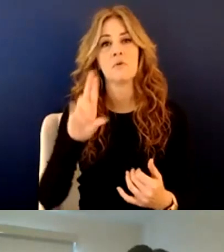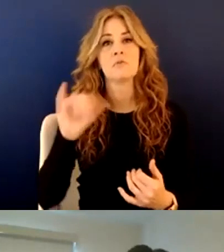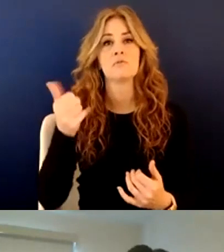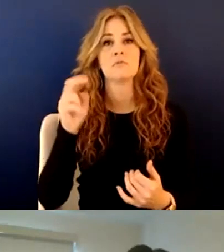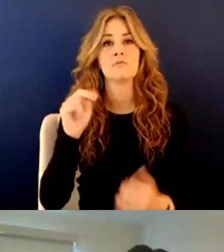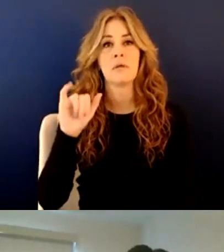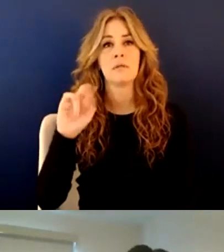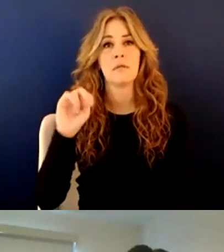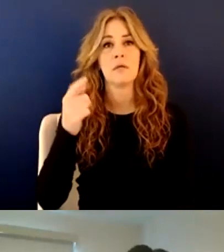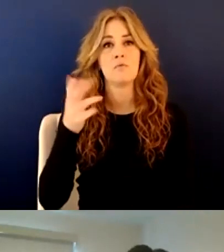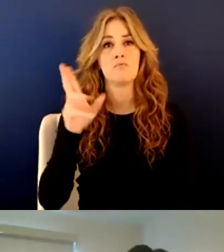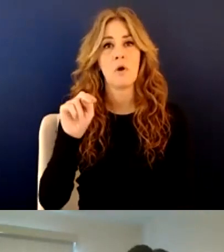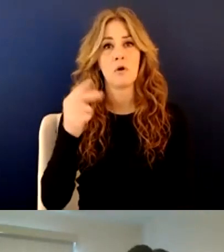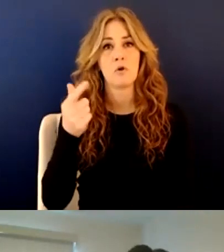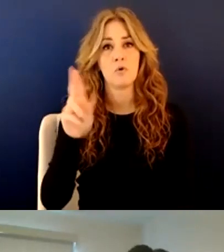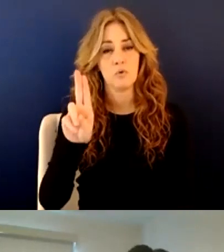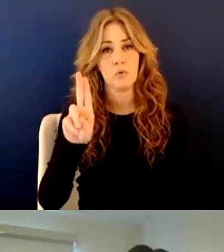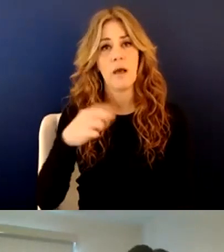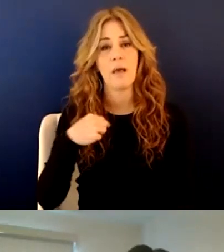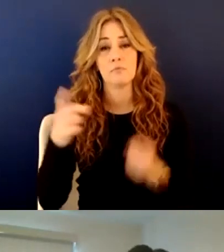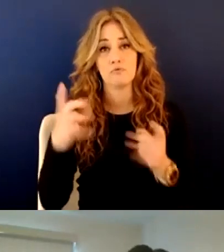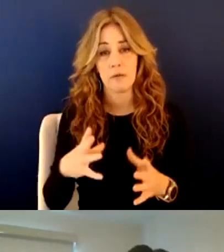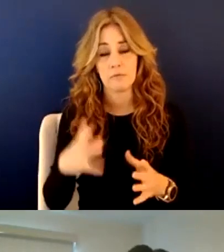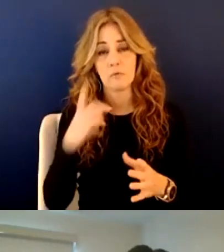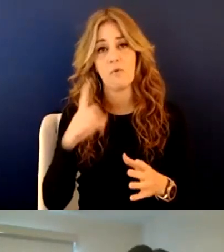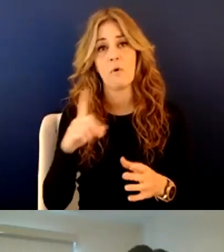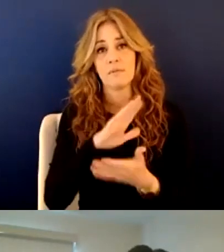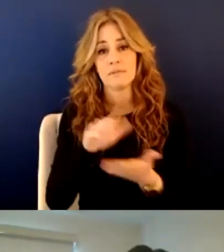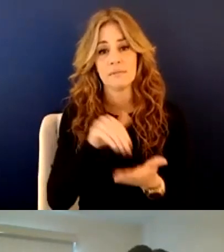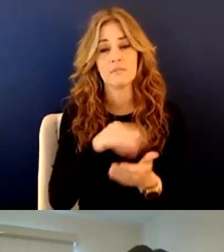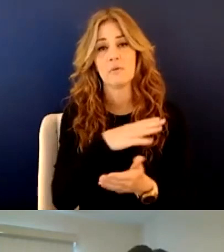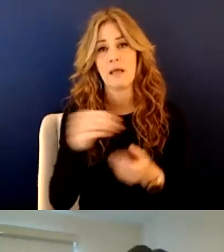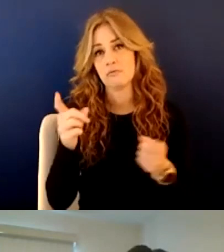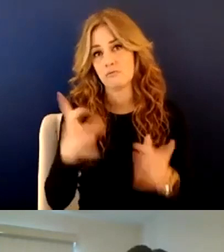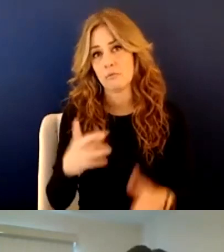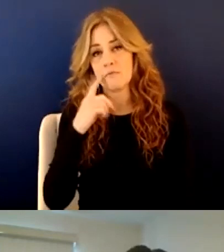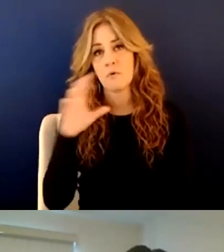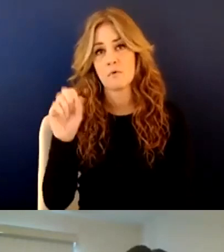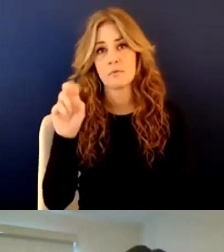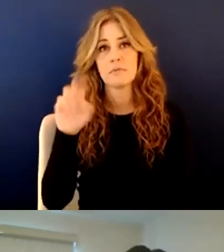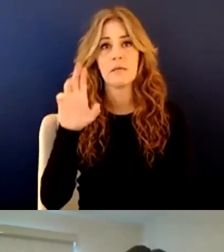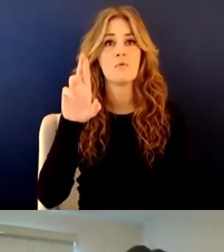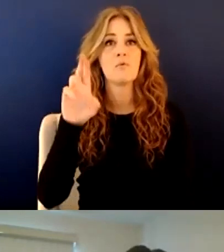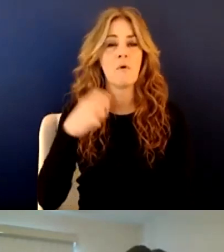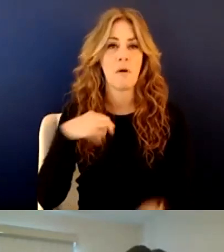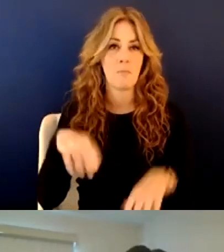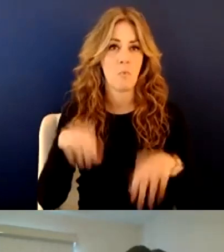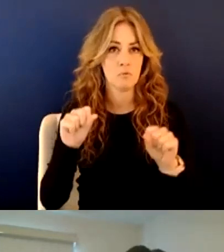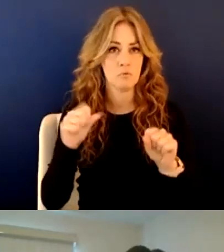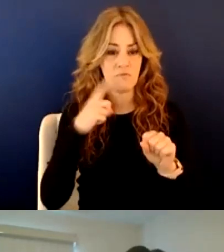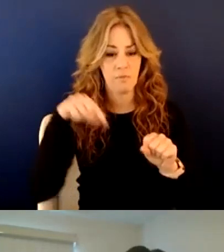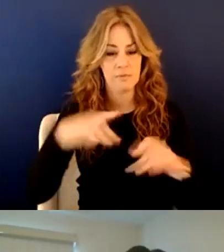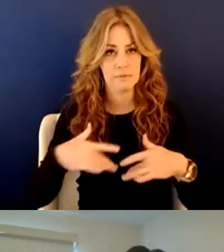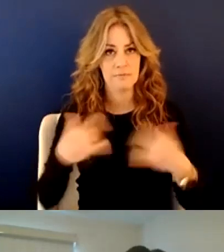the Executive Director of the Center and the Director of ENCO, and I'm very delighted to be your host today. For those of you